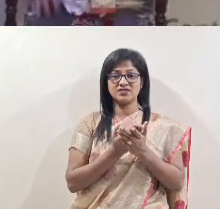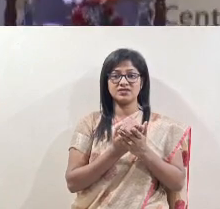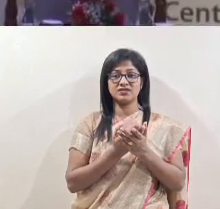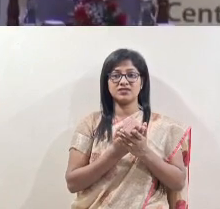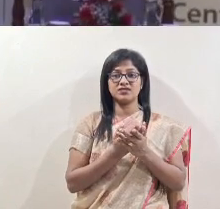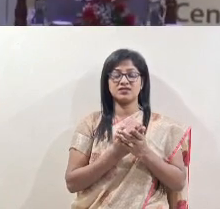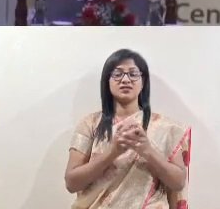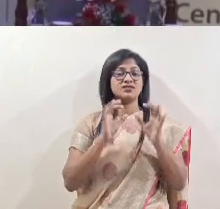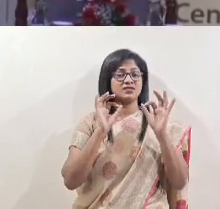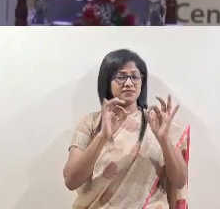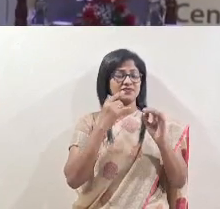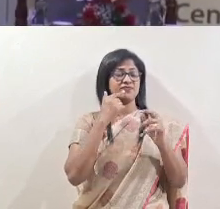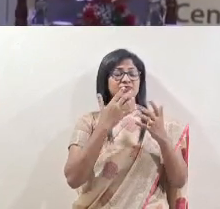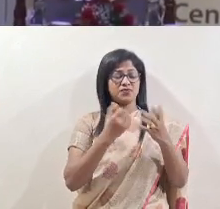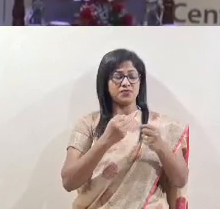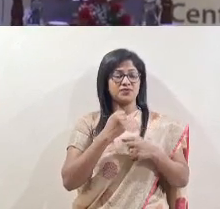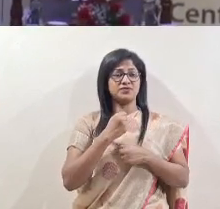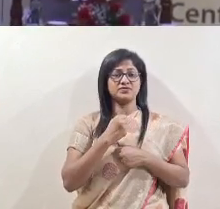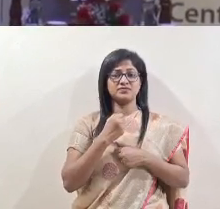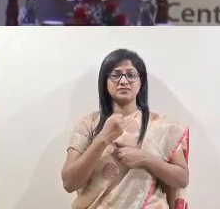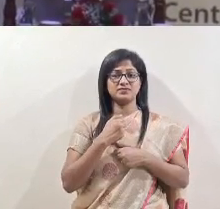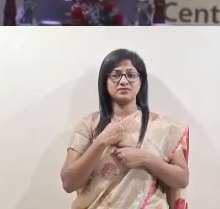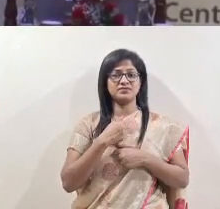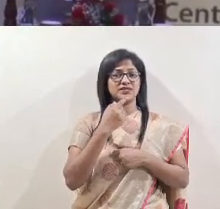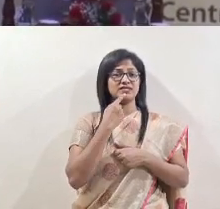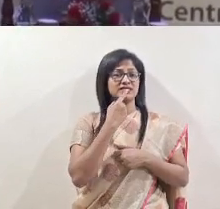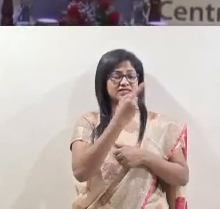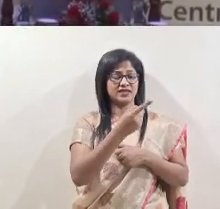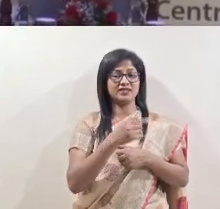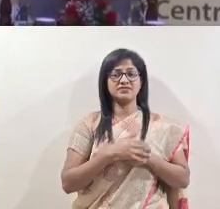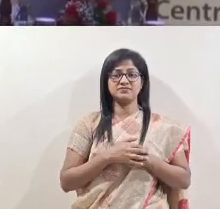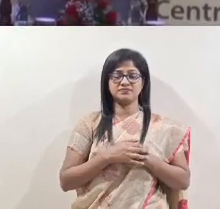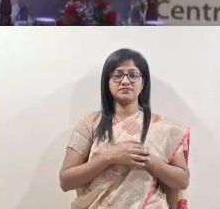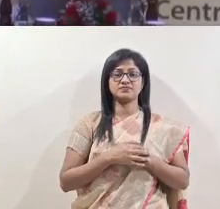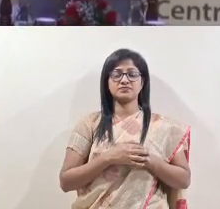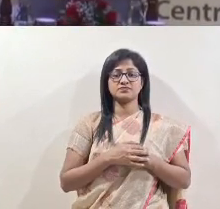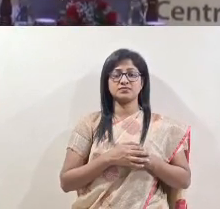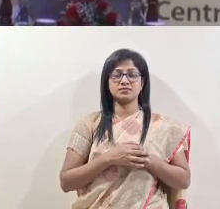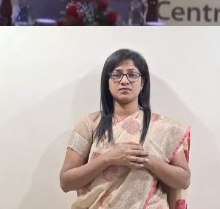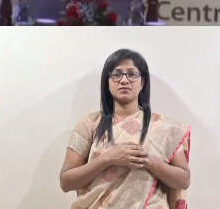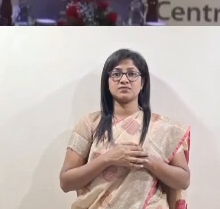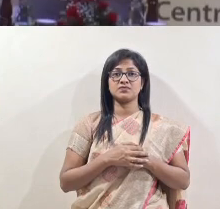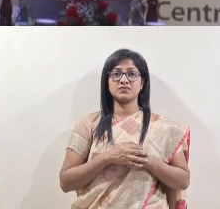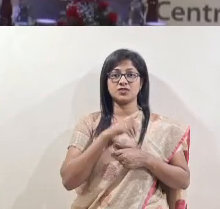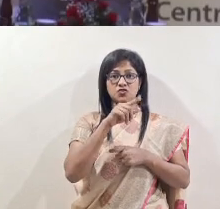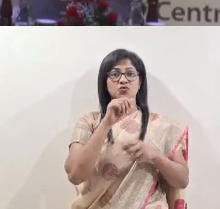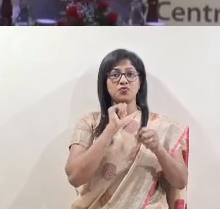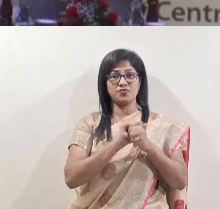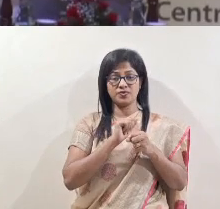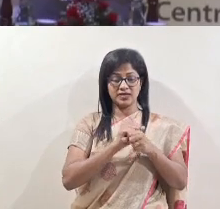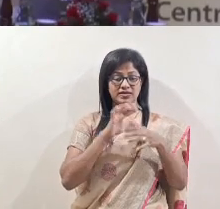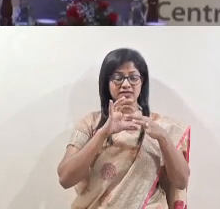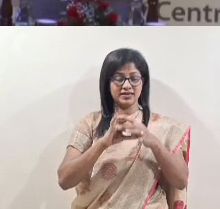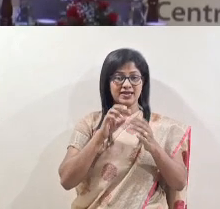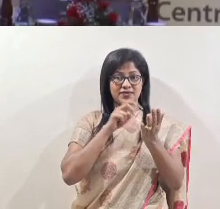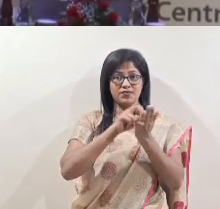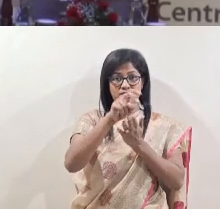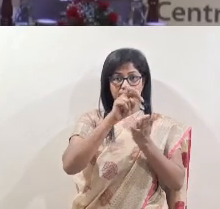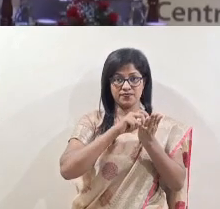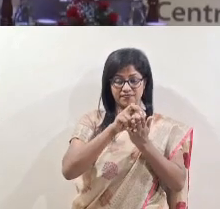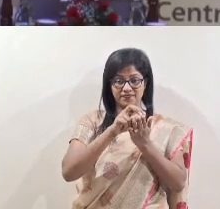just wanted to comment that here because your work is on pedestrians